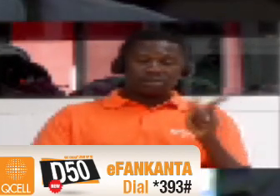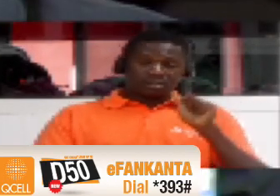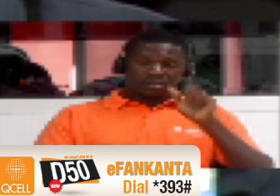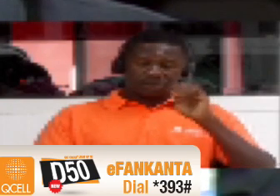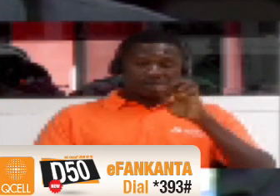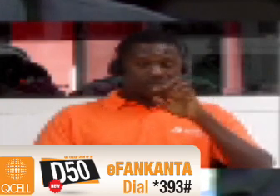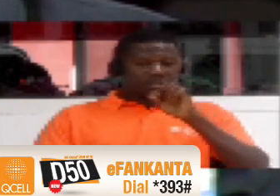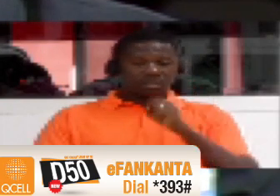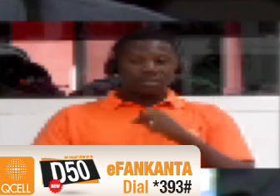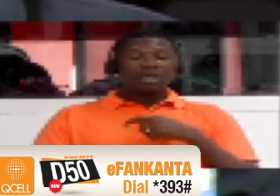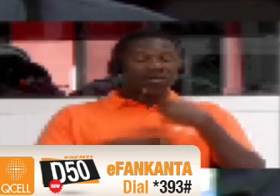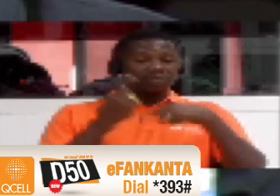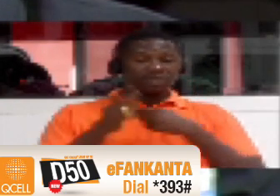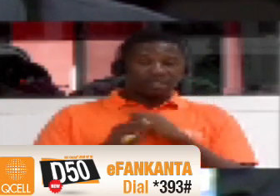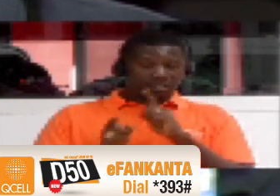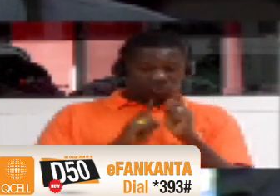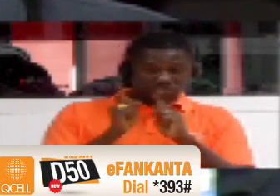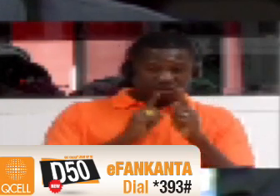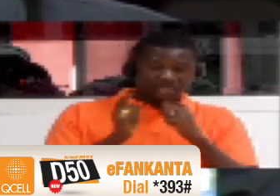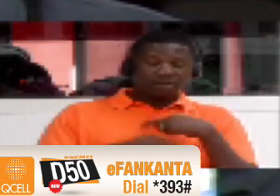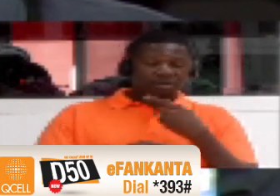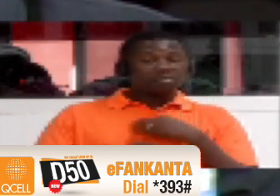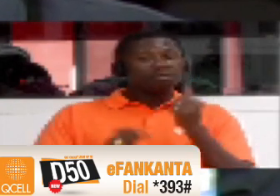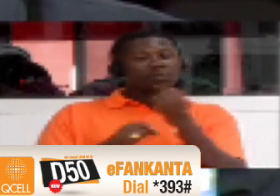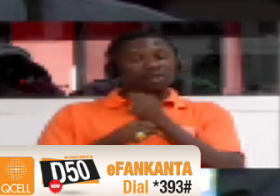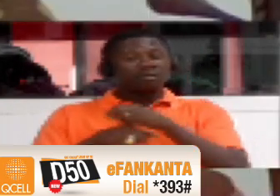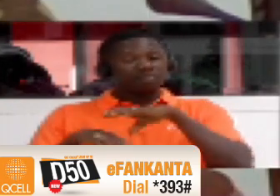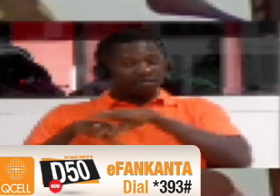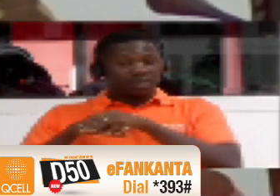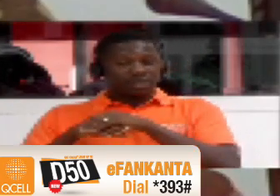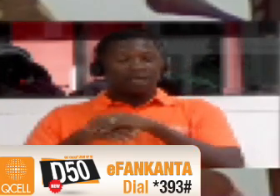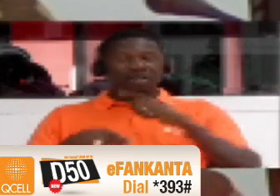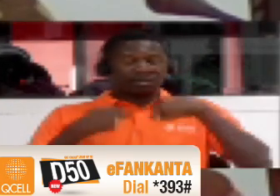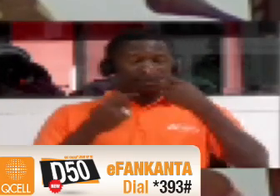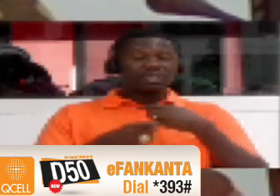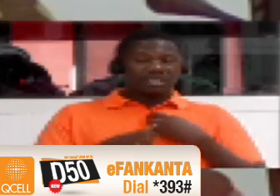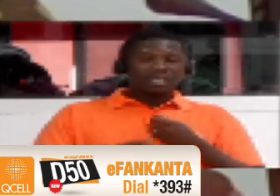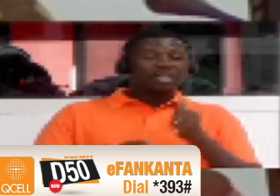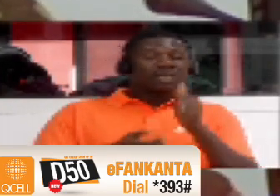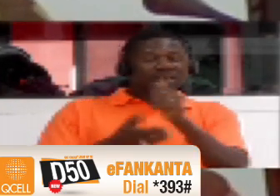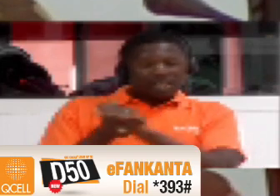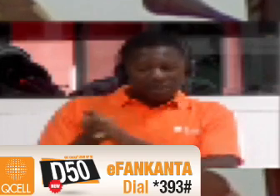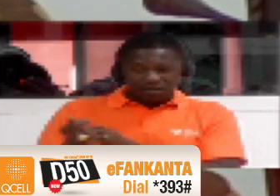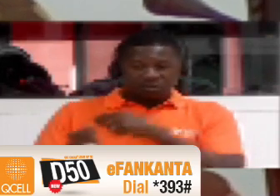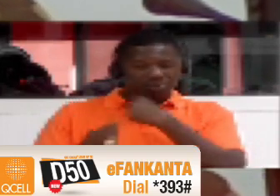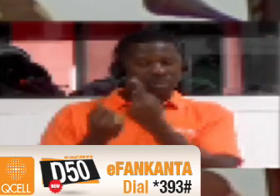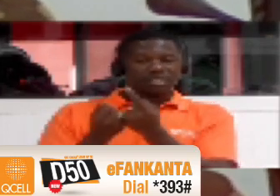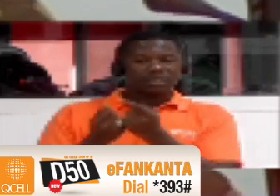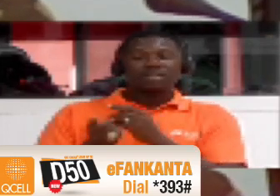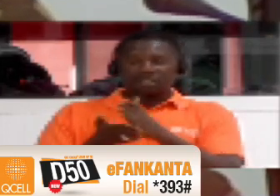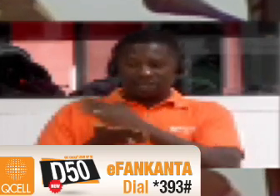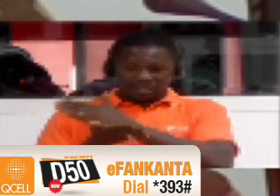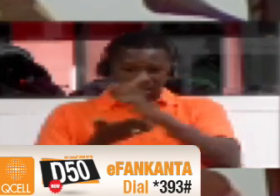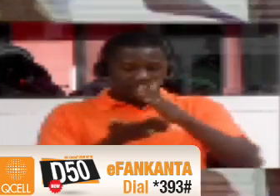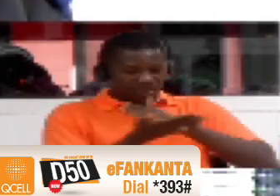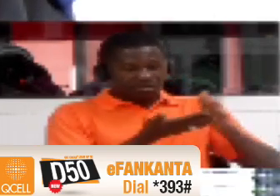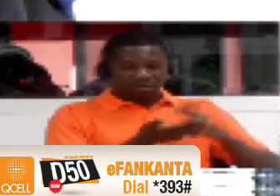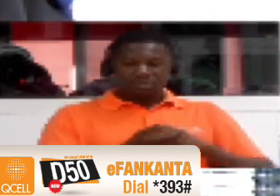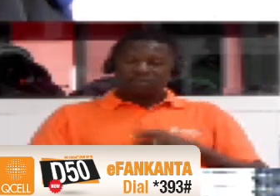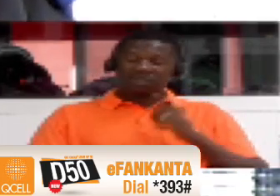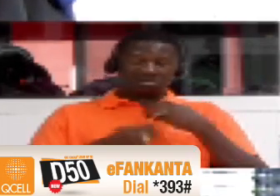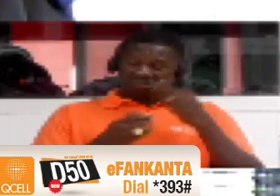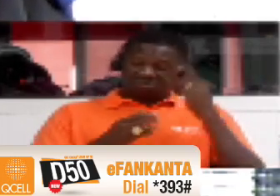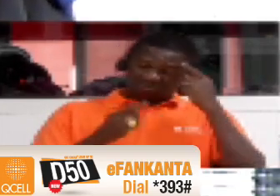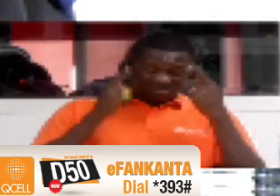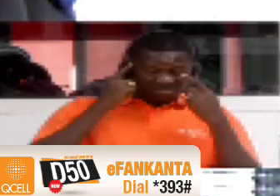and later on they became friends with him. And in fact, he gave them something that they shared among themselves. So they decided